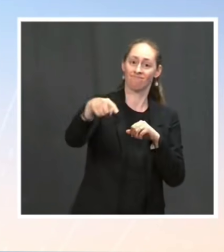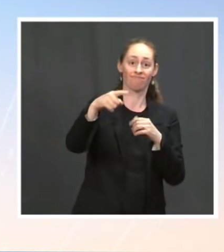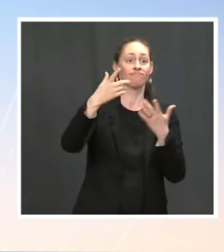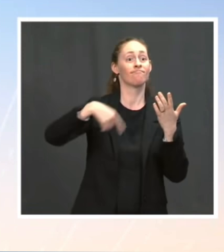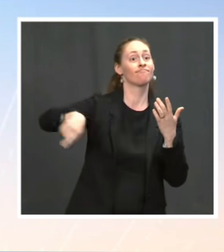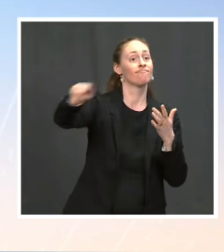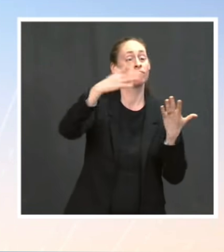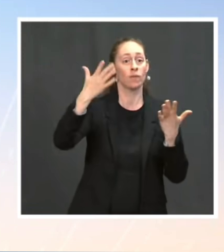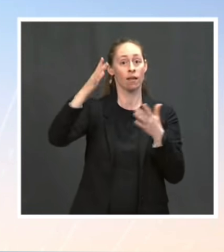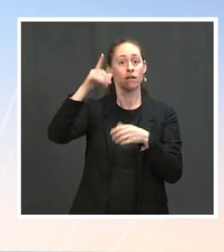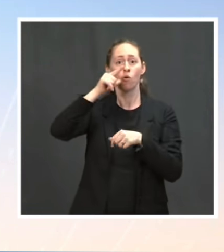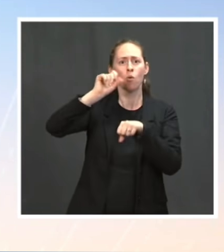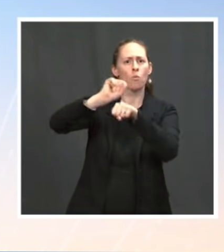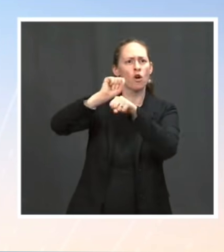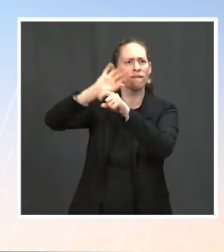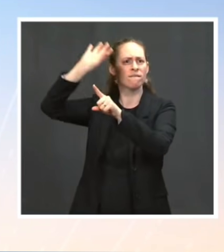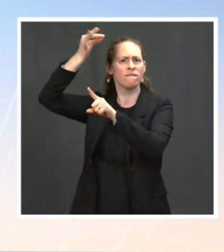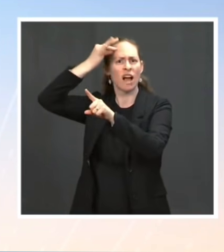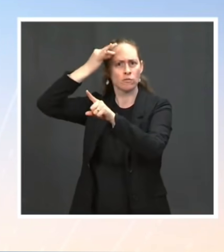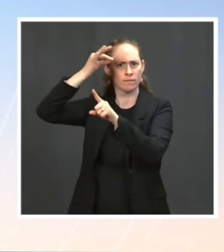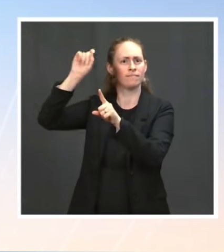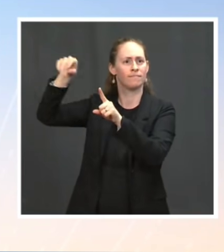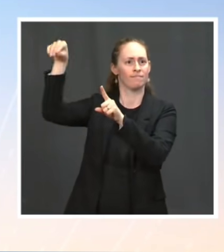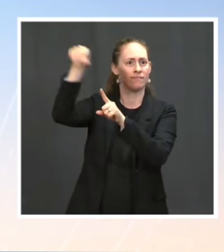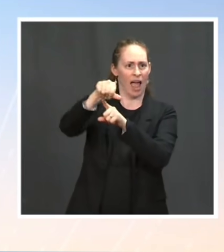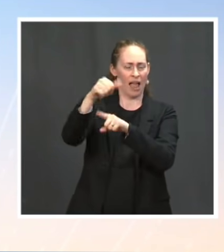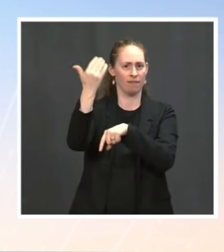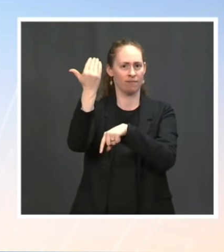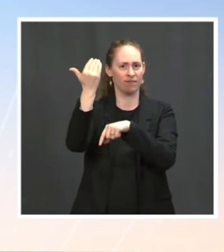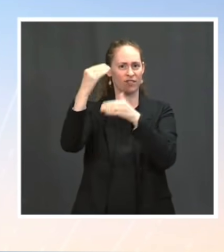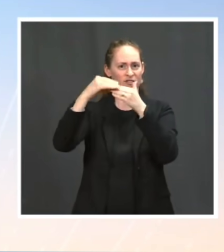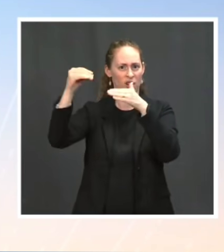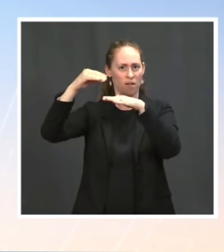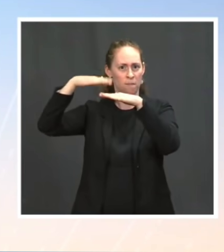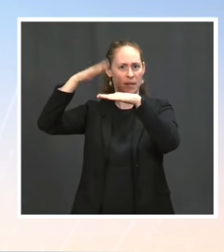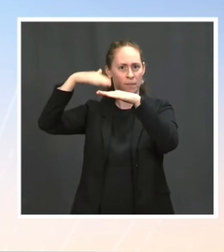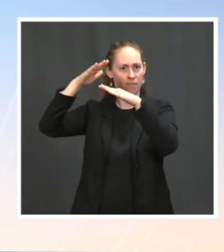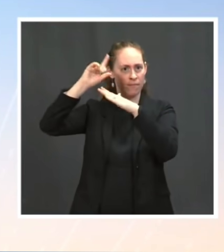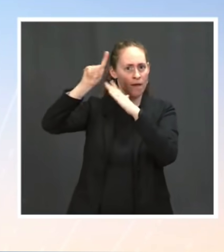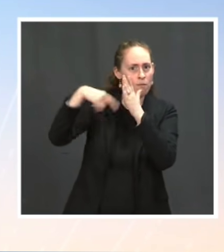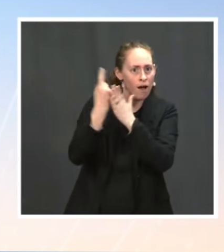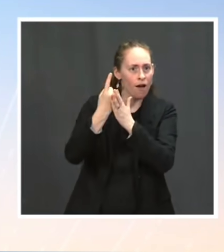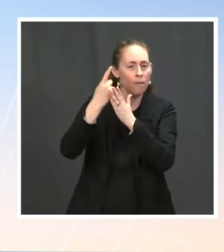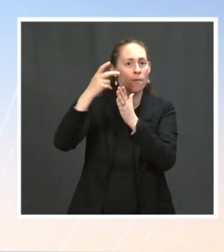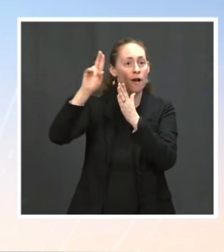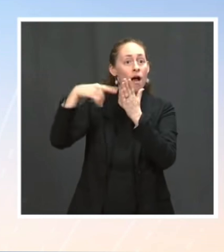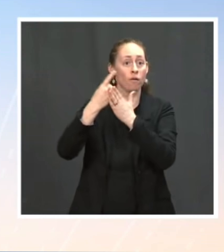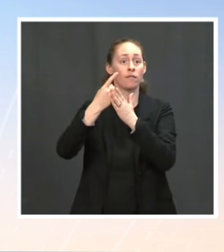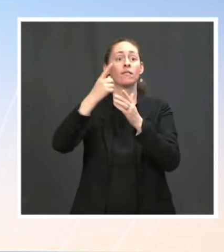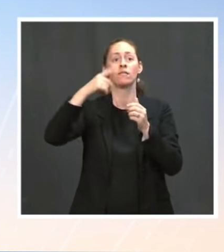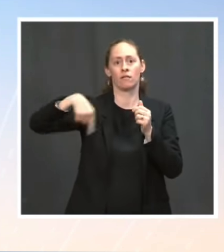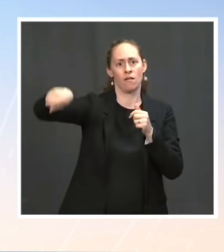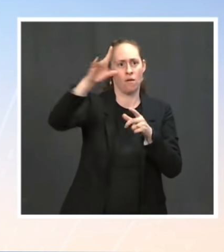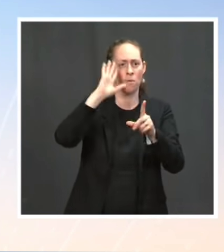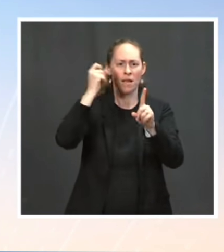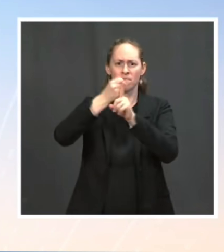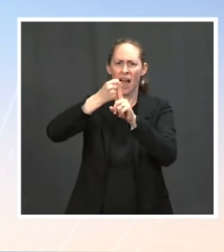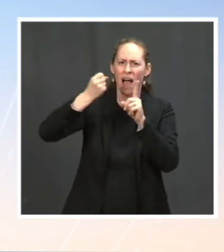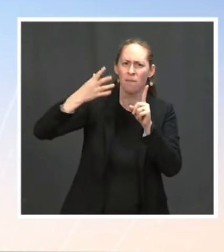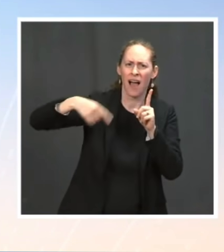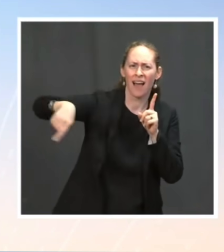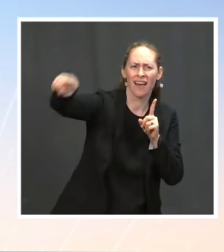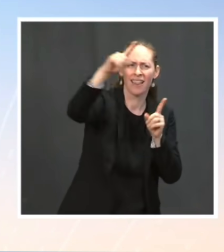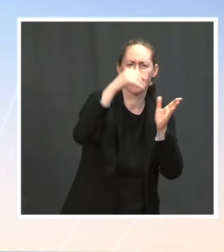pay a $15 minimum wage to hundreds of thousands of their employees. These workers are critical to the functioning of